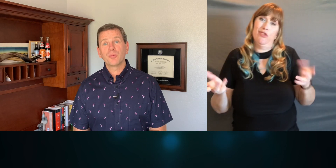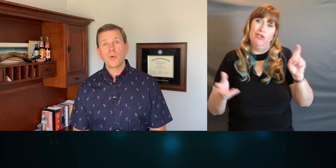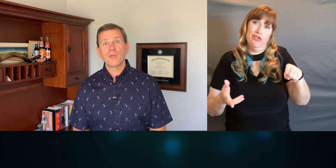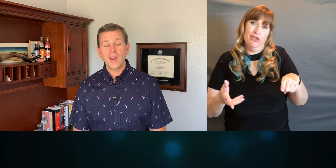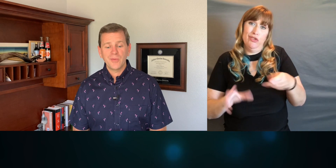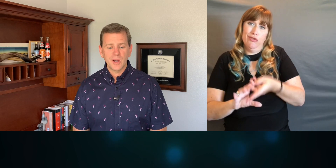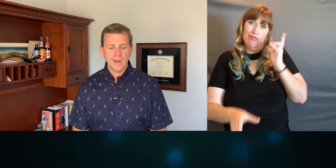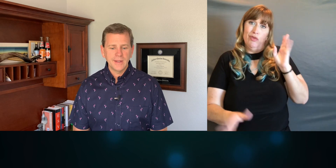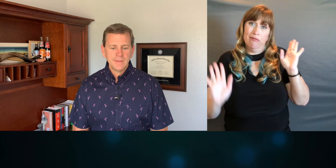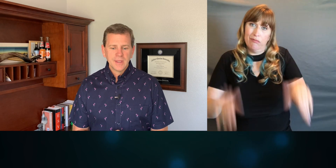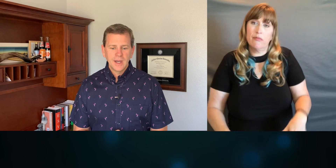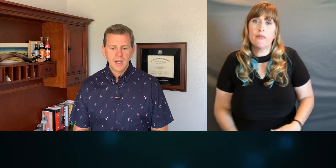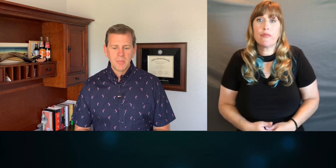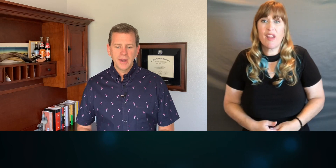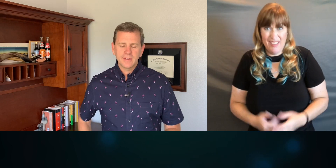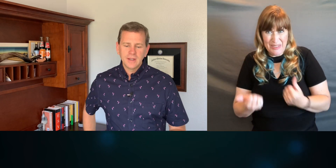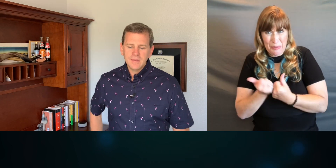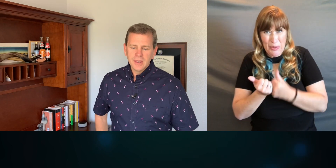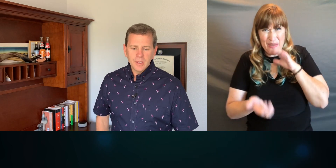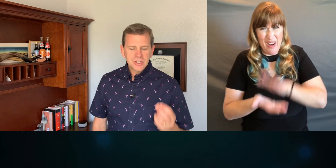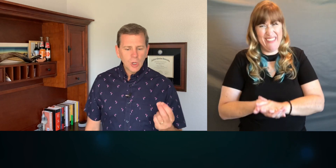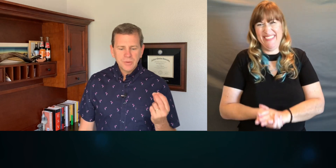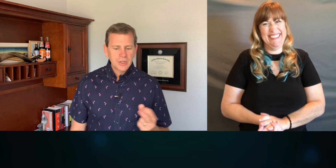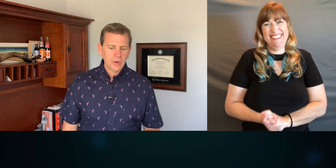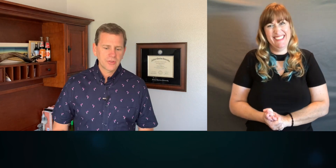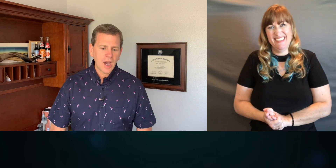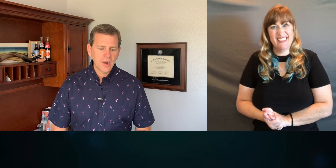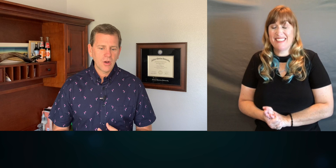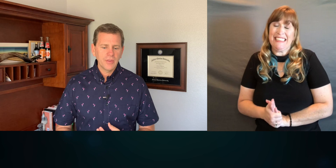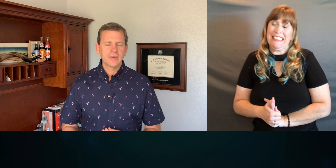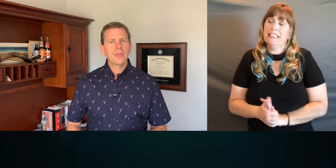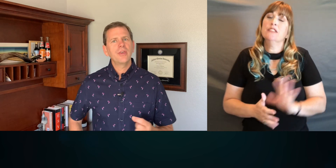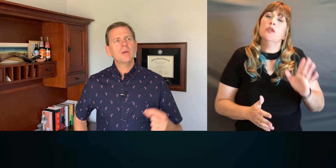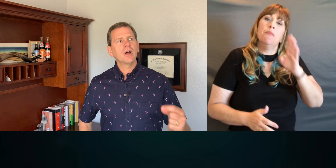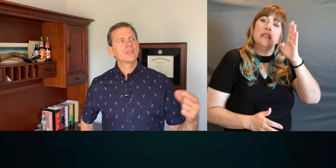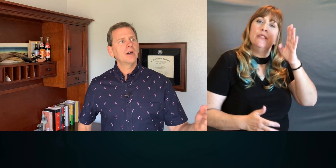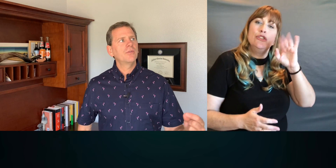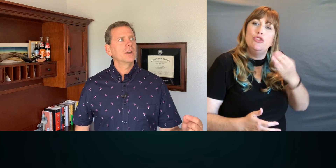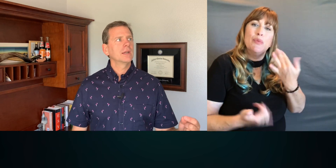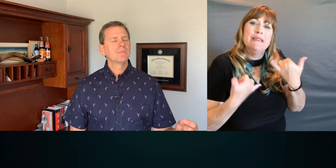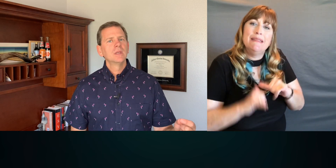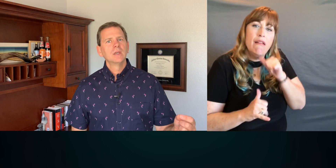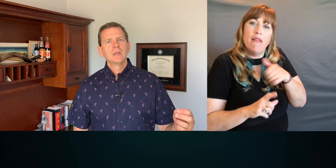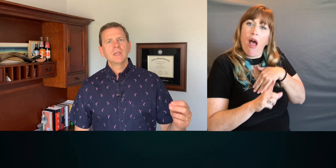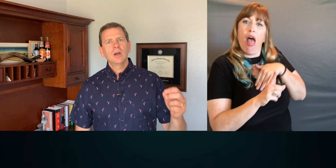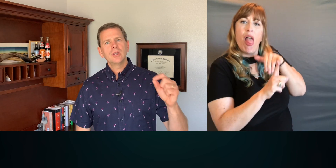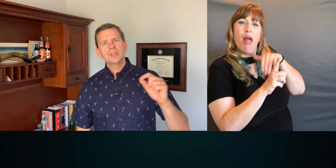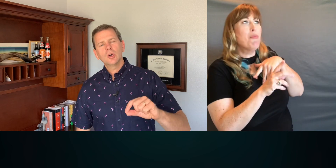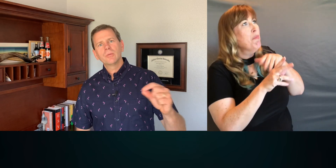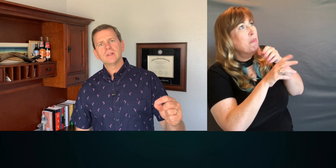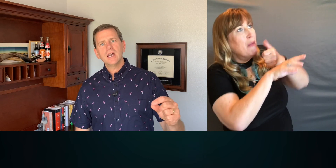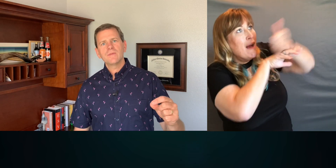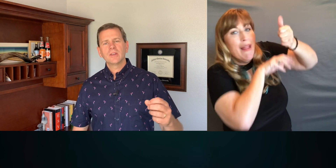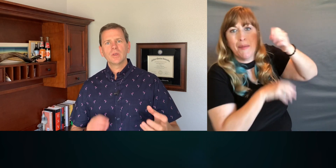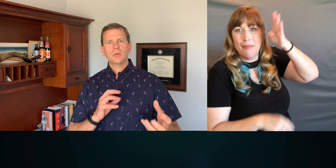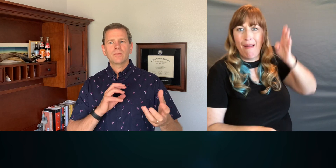really supportive wife there, right? But Job didn't curse God in all this. And I think about suffering, you know, in